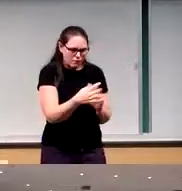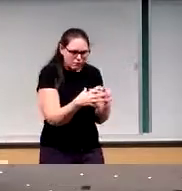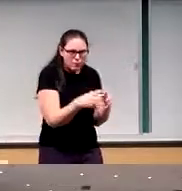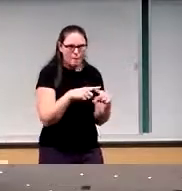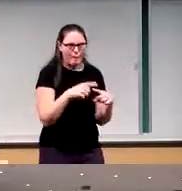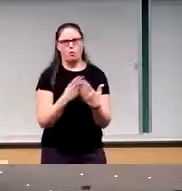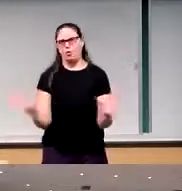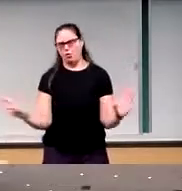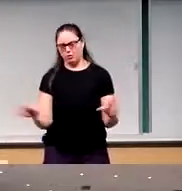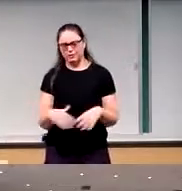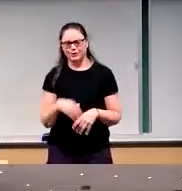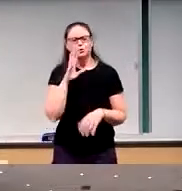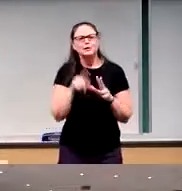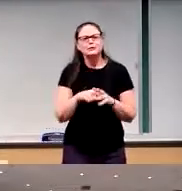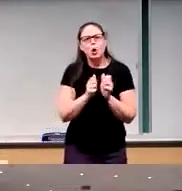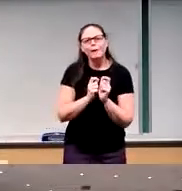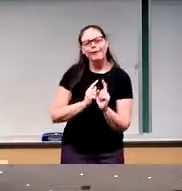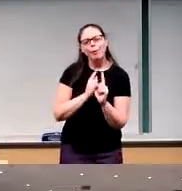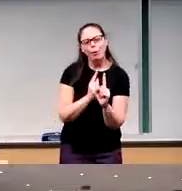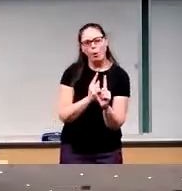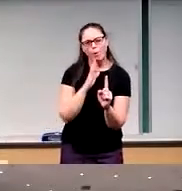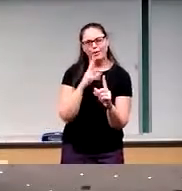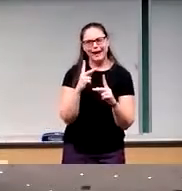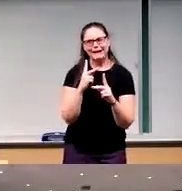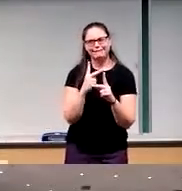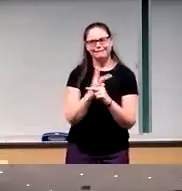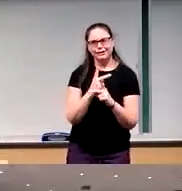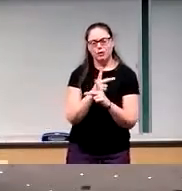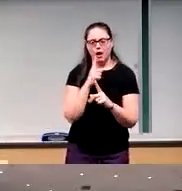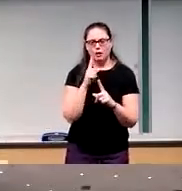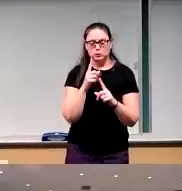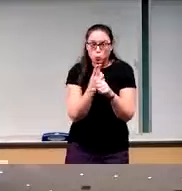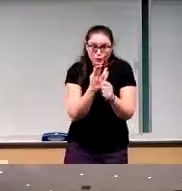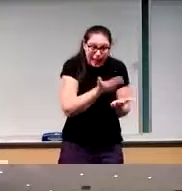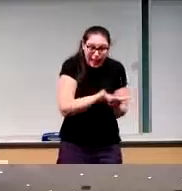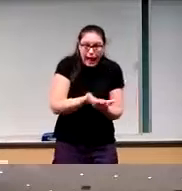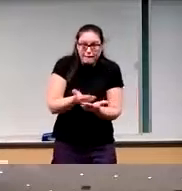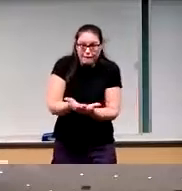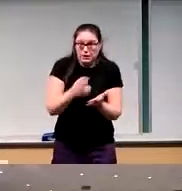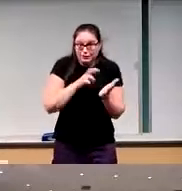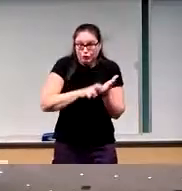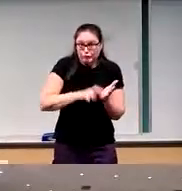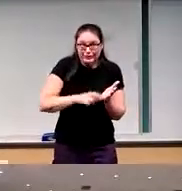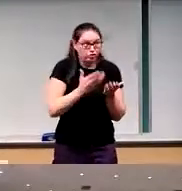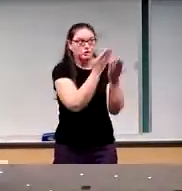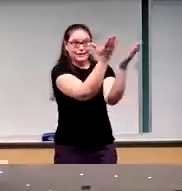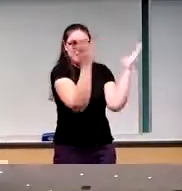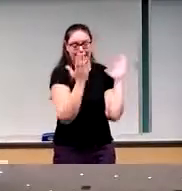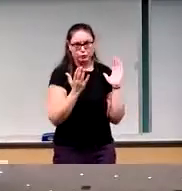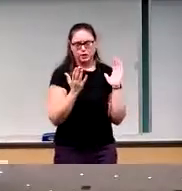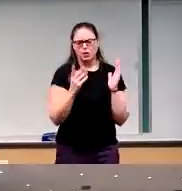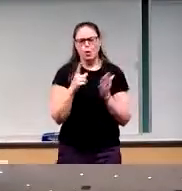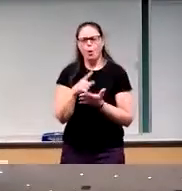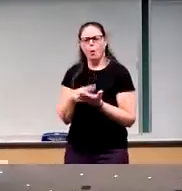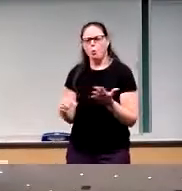of figure out, by evidence-based research that's out there, what do